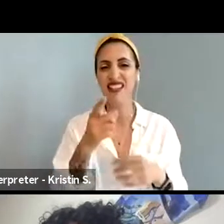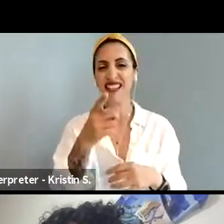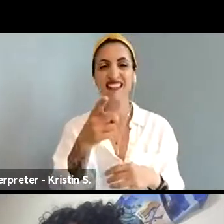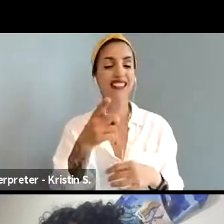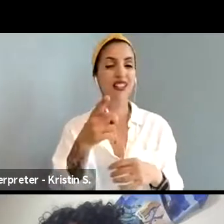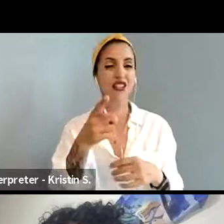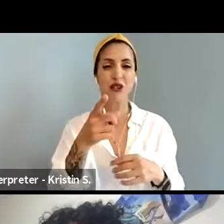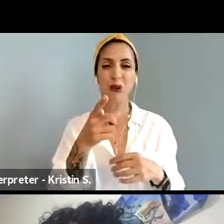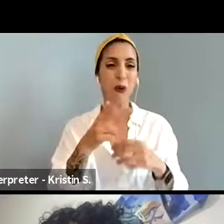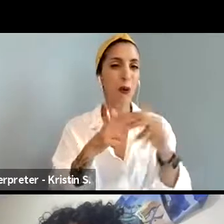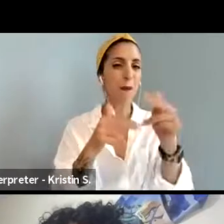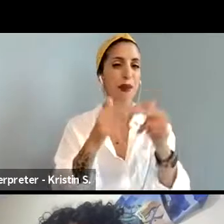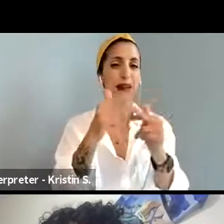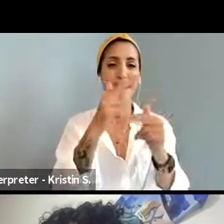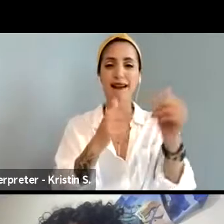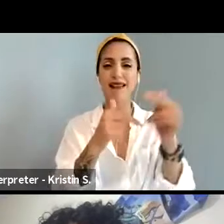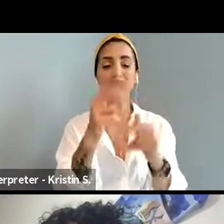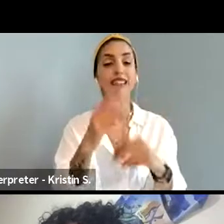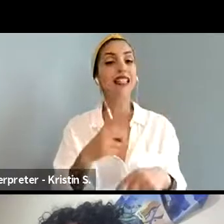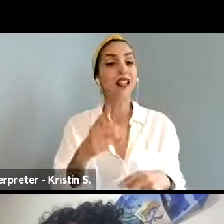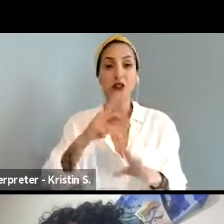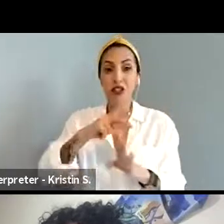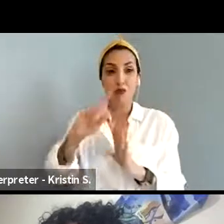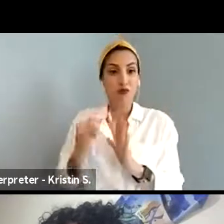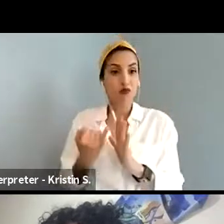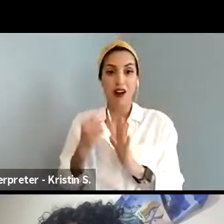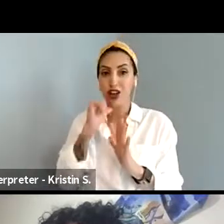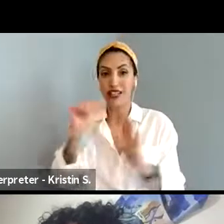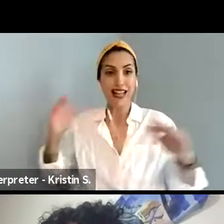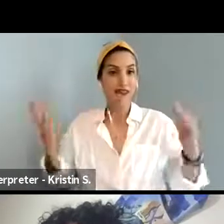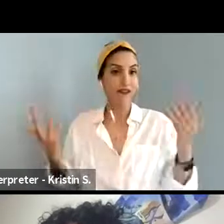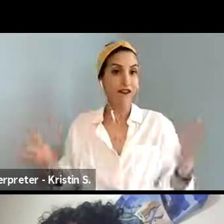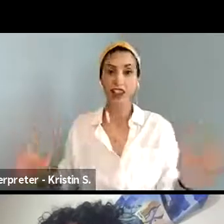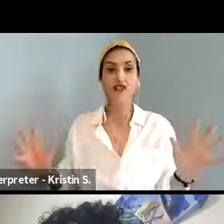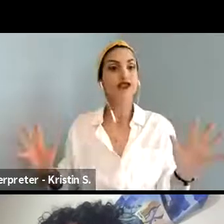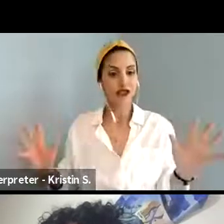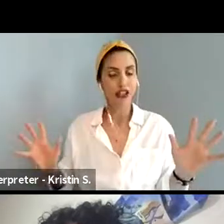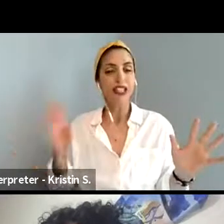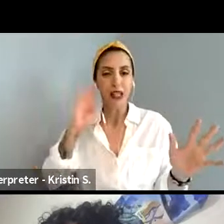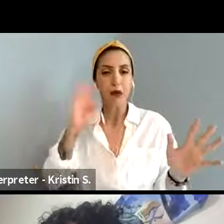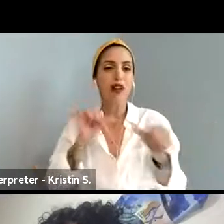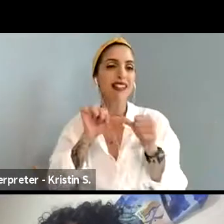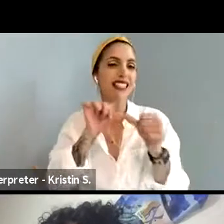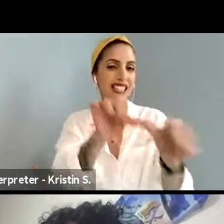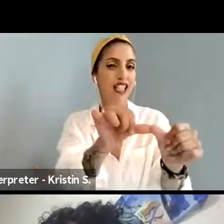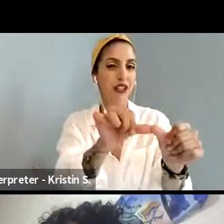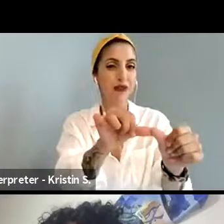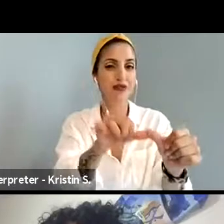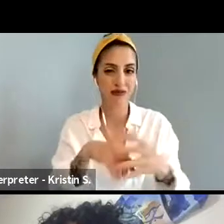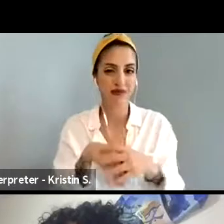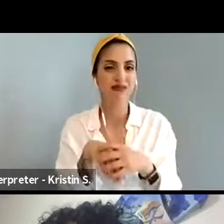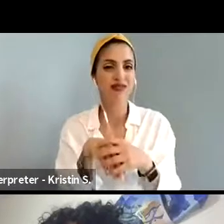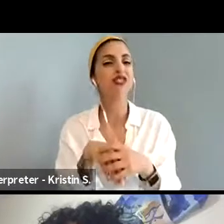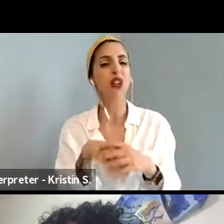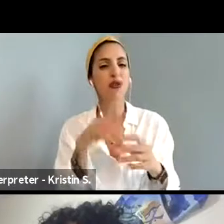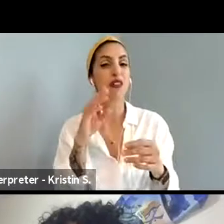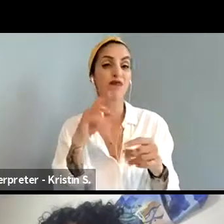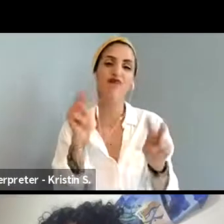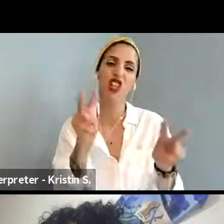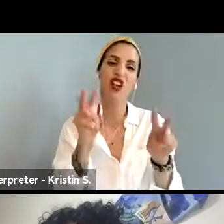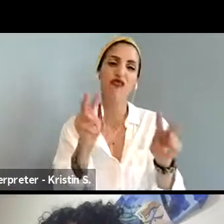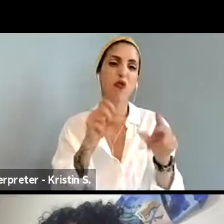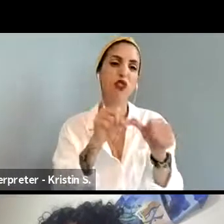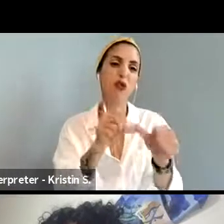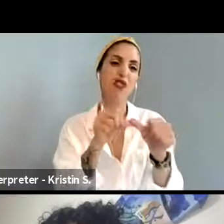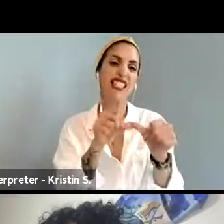beyond this. Gayle, like you said, the project doesn't end here. It's not over. It continues. And I'm looking forward to continue to learn from you and all the rest of the